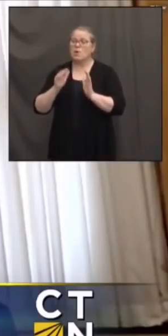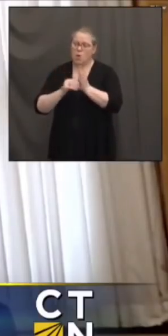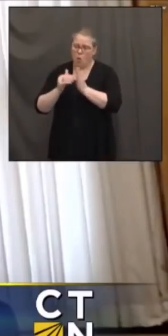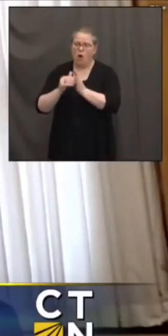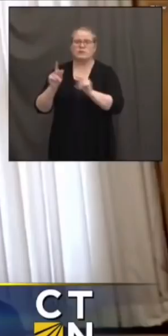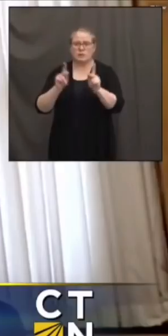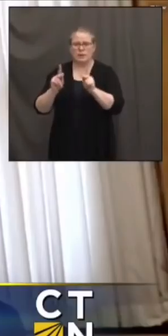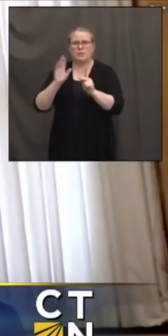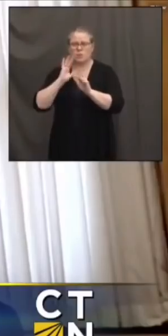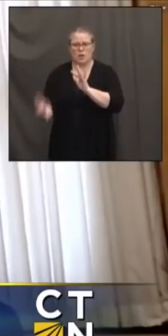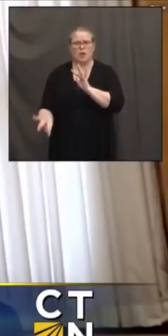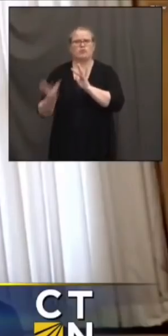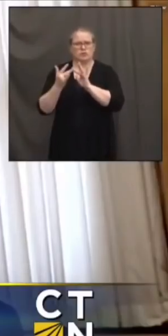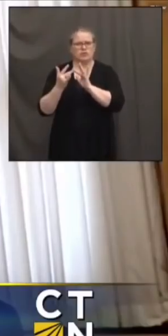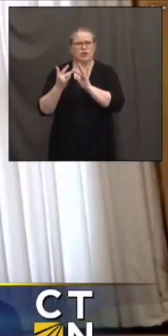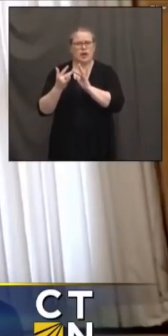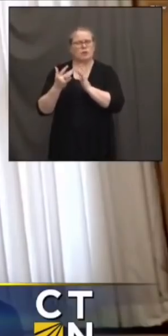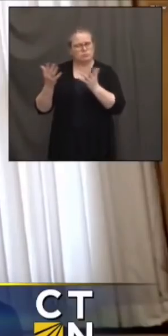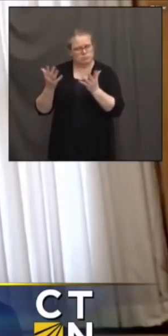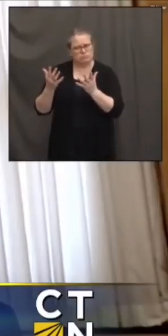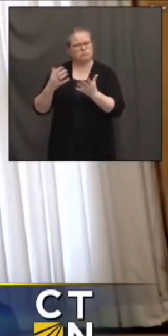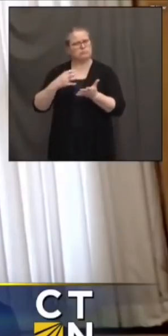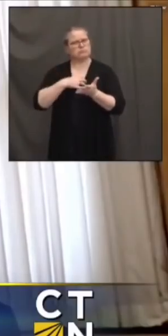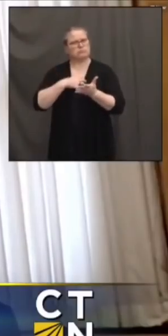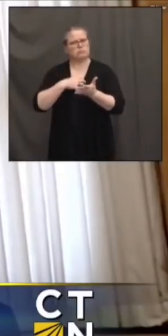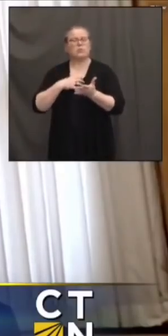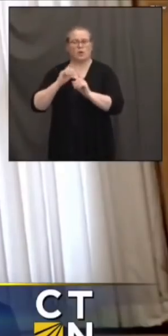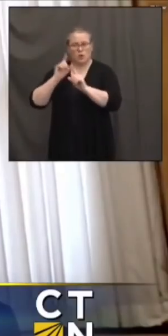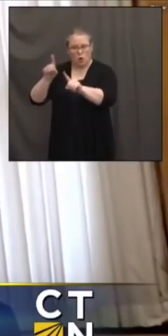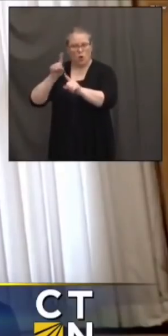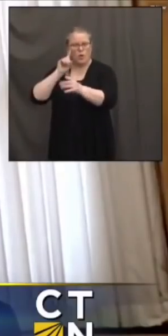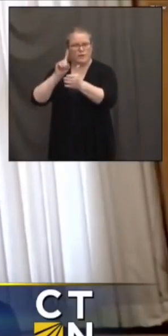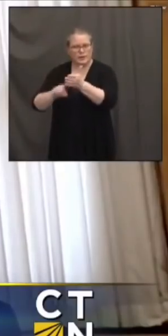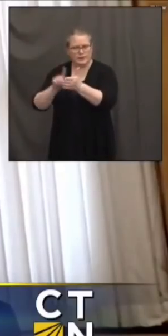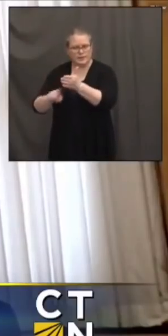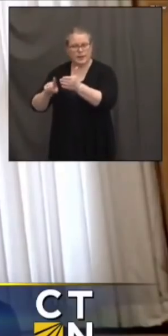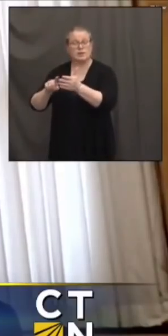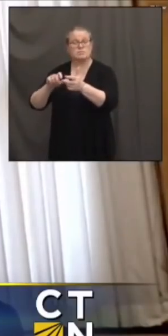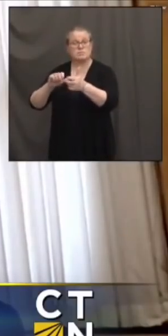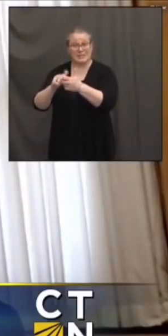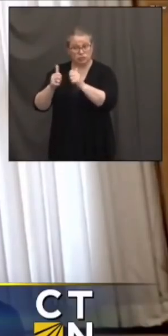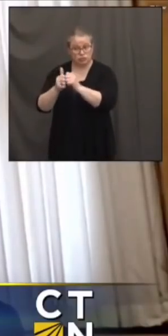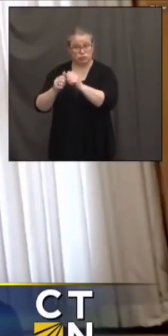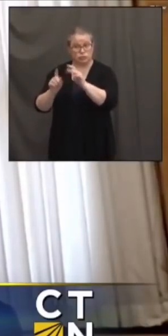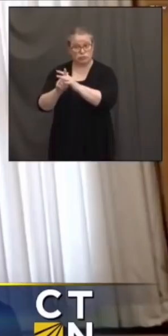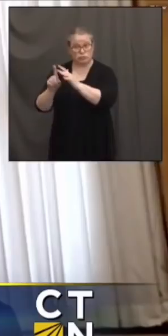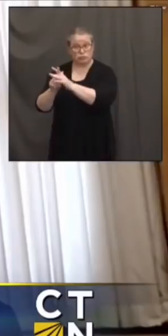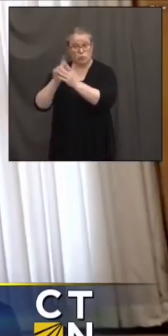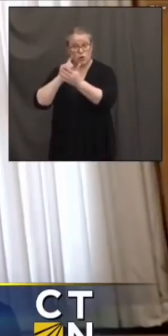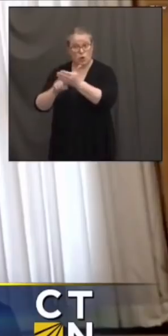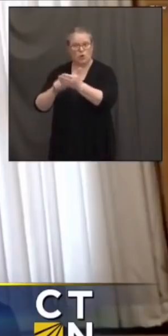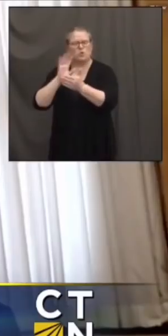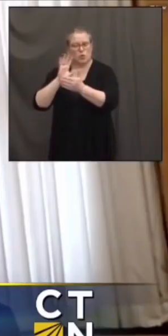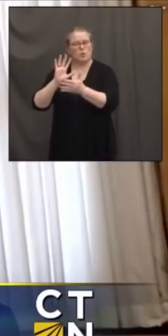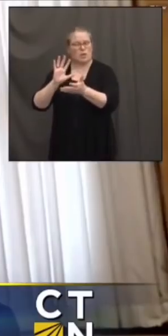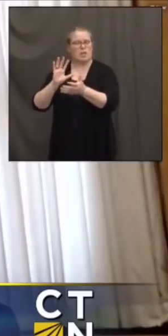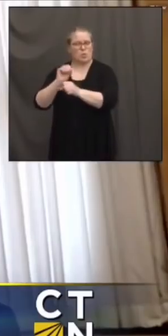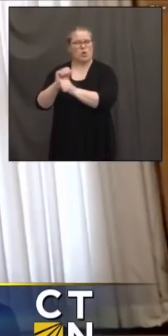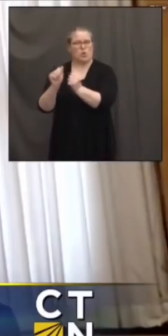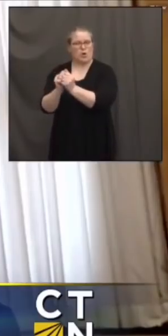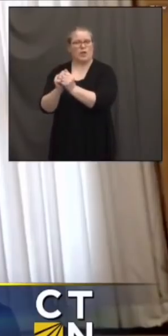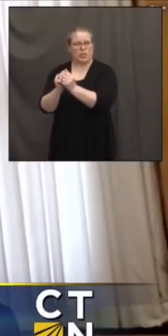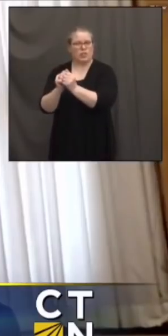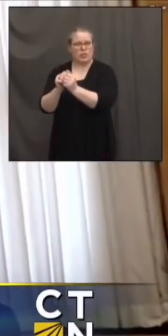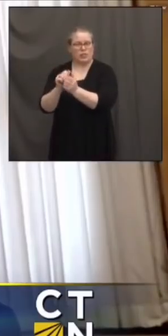will reach out to us, and we investigate those. And if we see issues, we'll work to correct them, as we have done throughout the vaccination program.